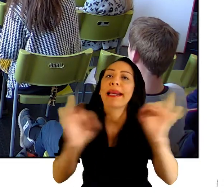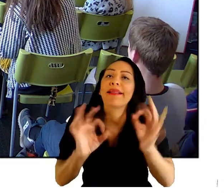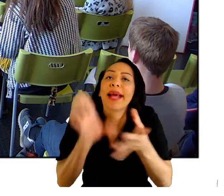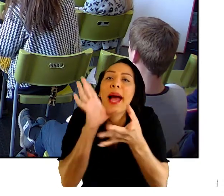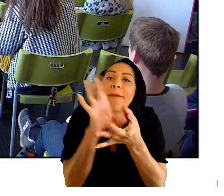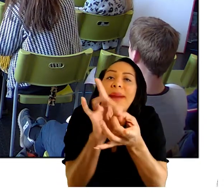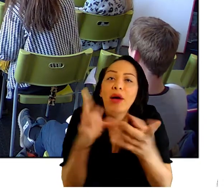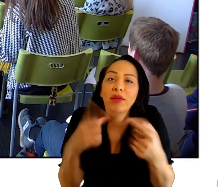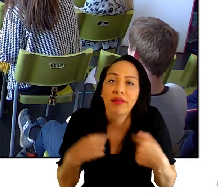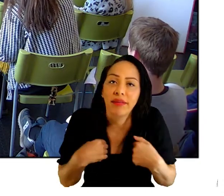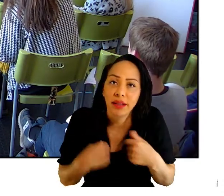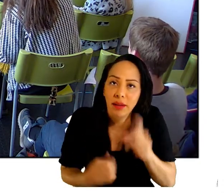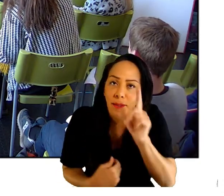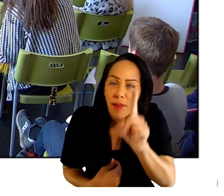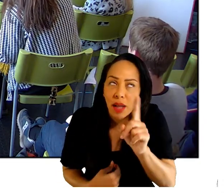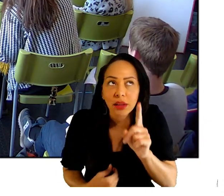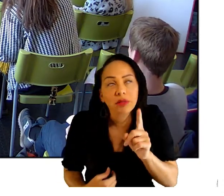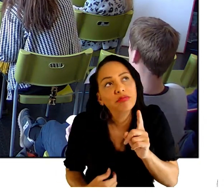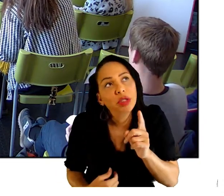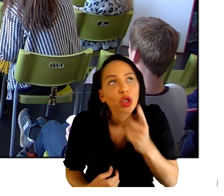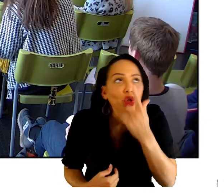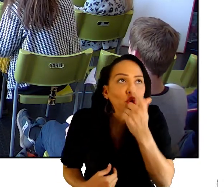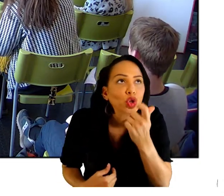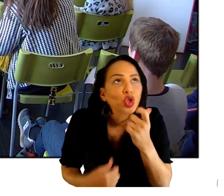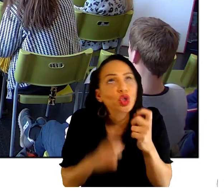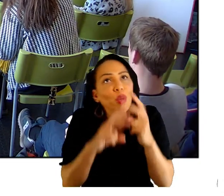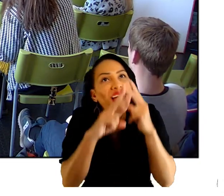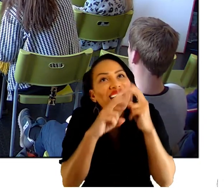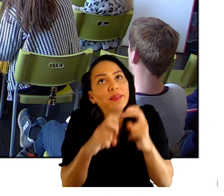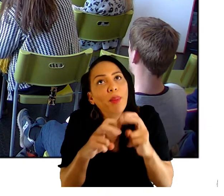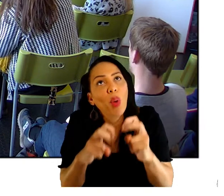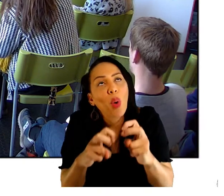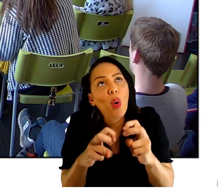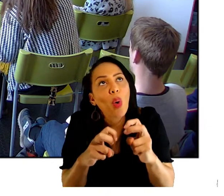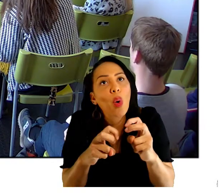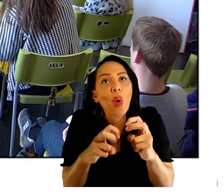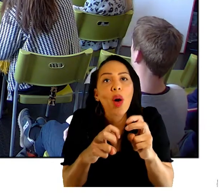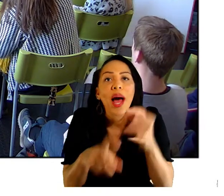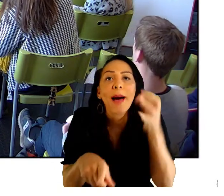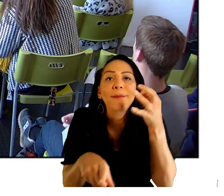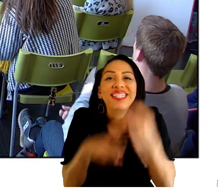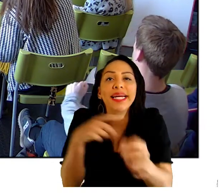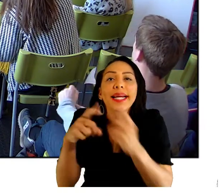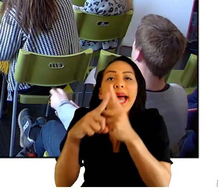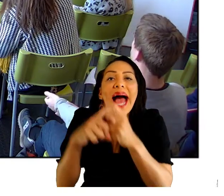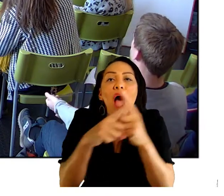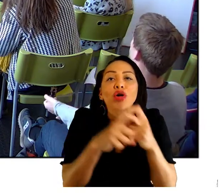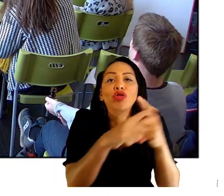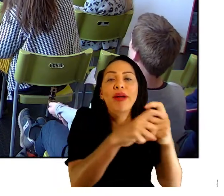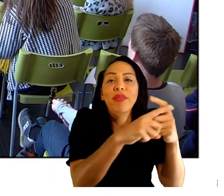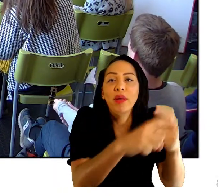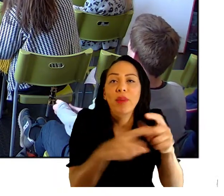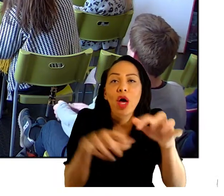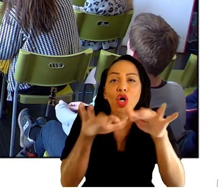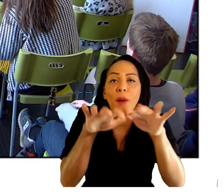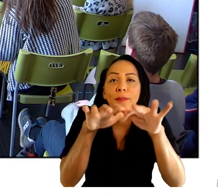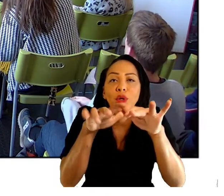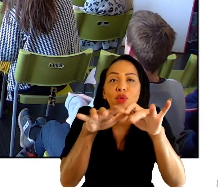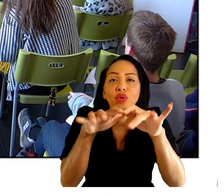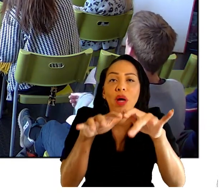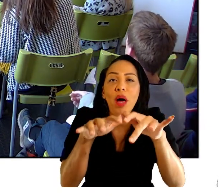way of exploring a potential like algorithm or computer program or a game engine or a